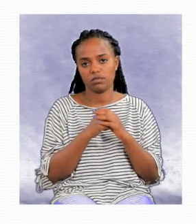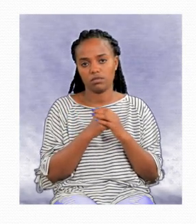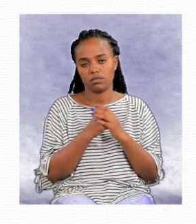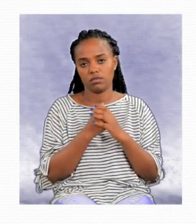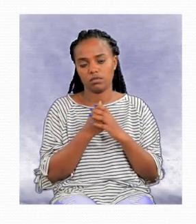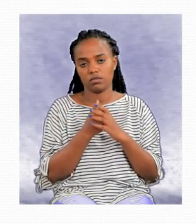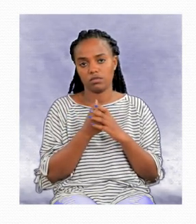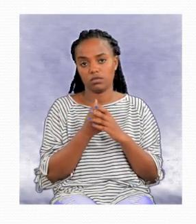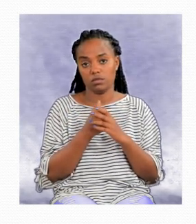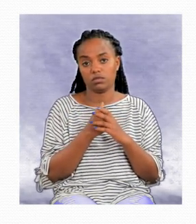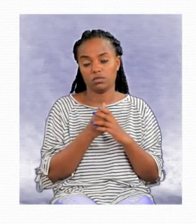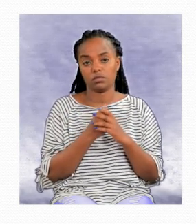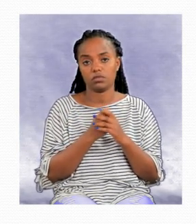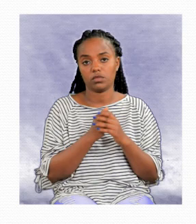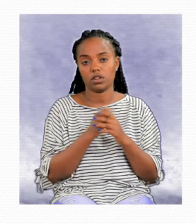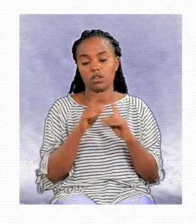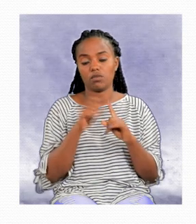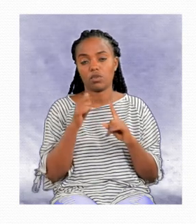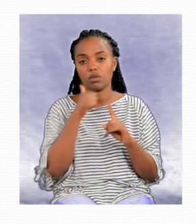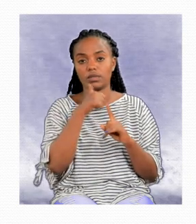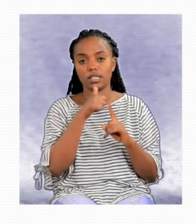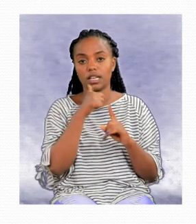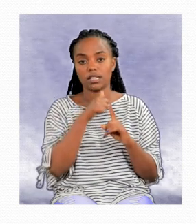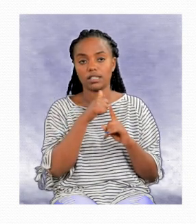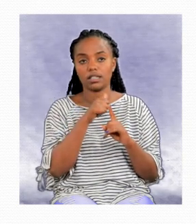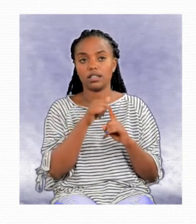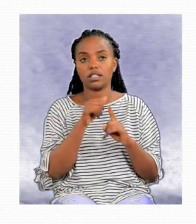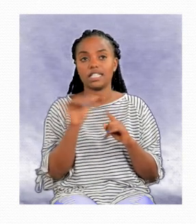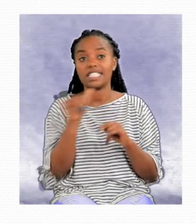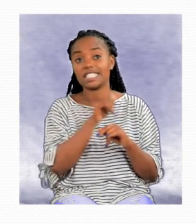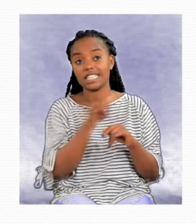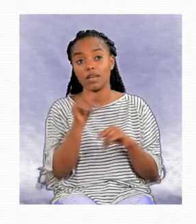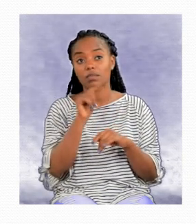from the girls. At same time, you select